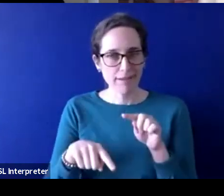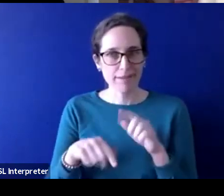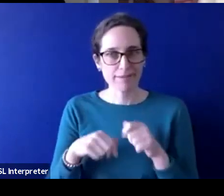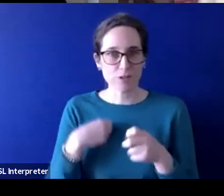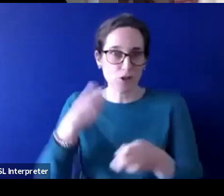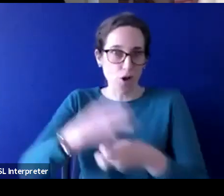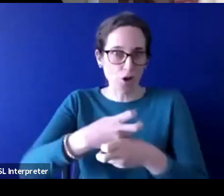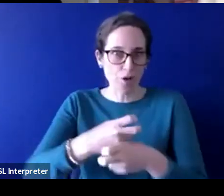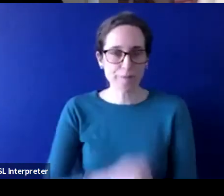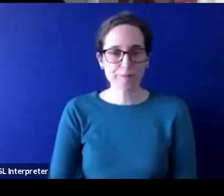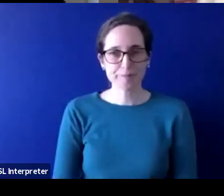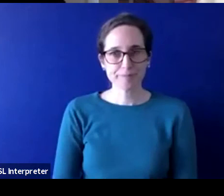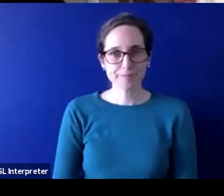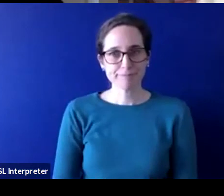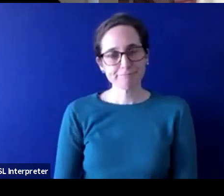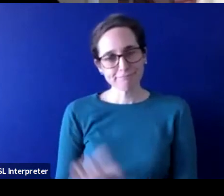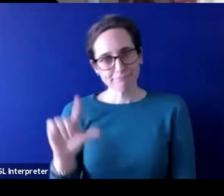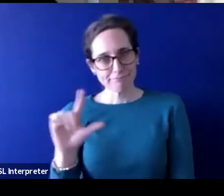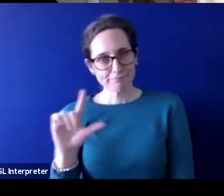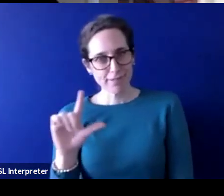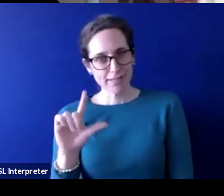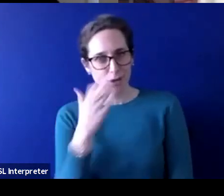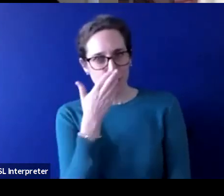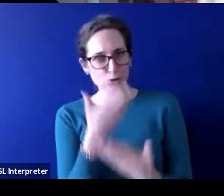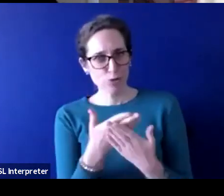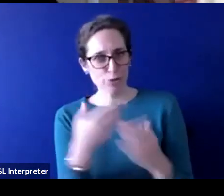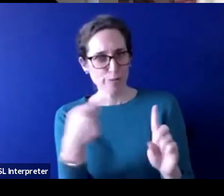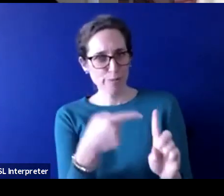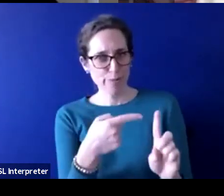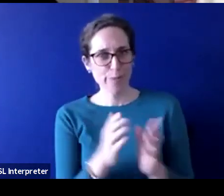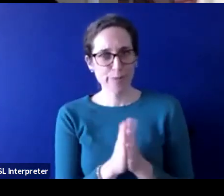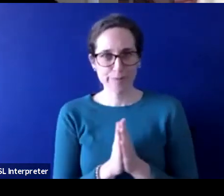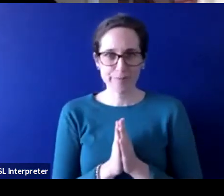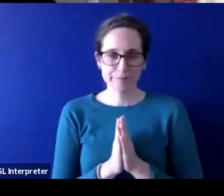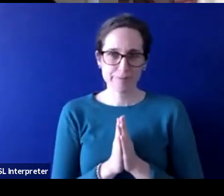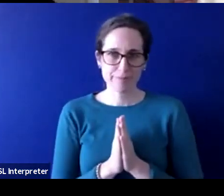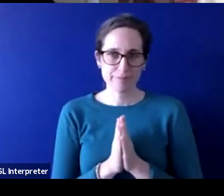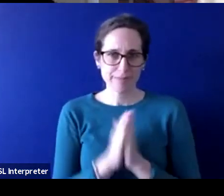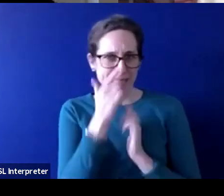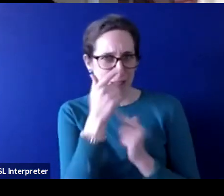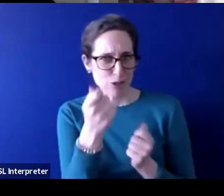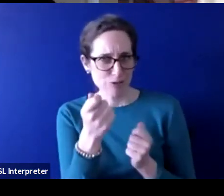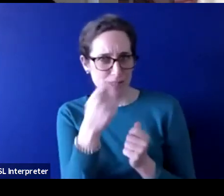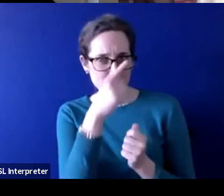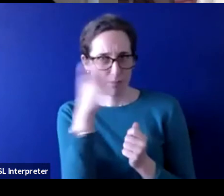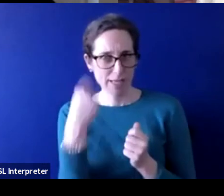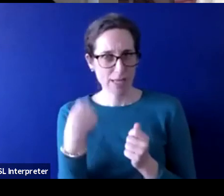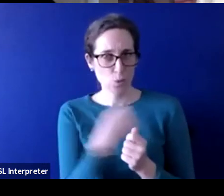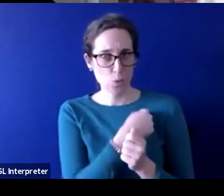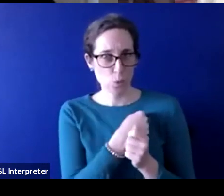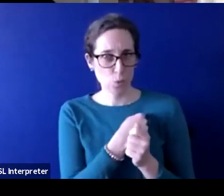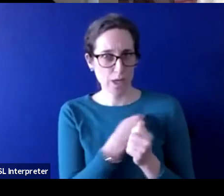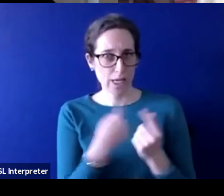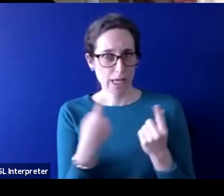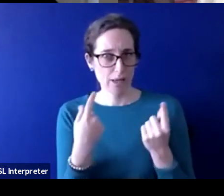Yeah, that's a good point. I mean, I think, but you bring up something interesting. It could be an action we could take is to elevate.